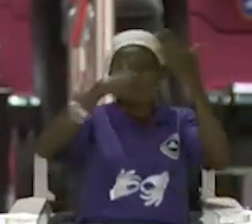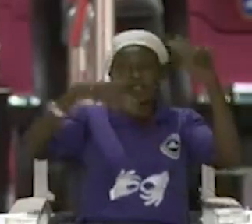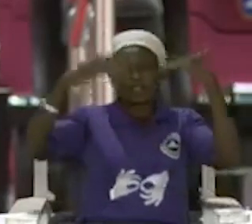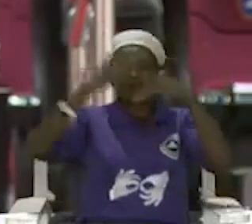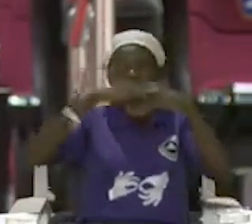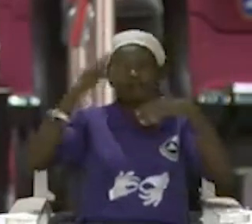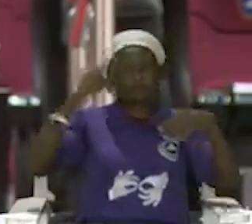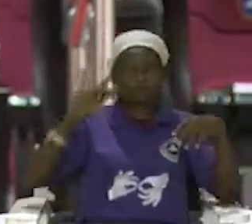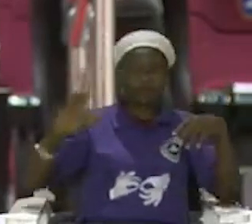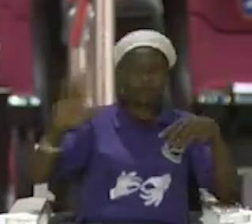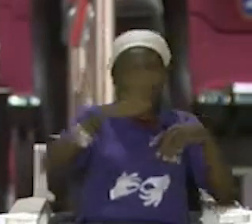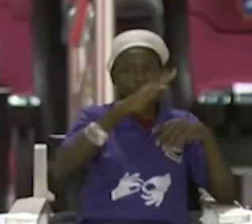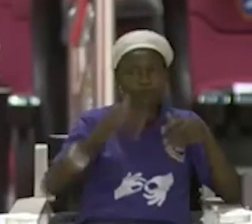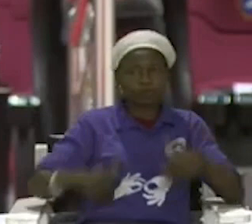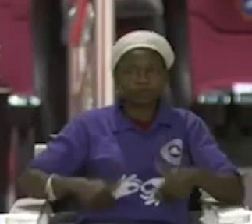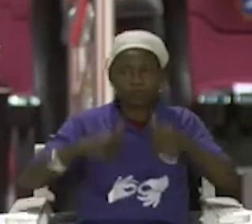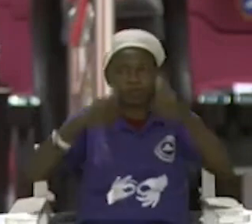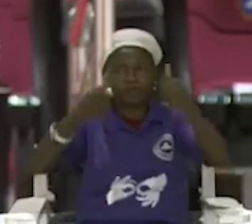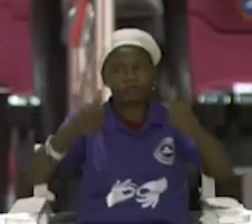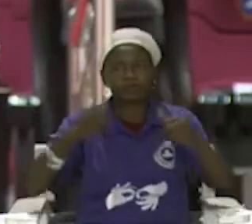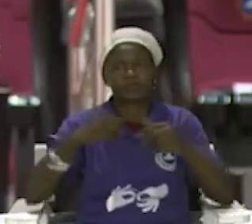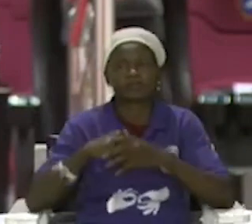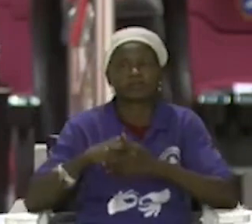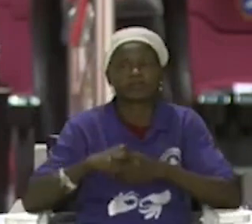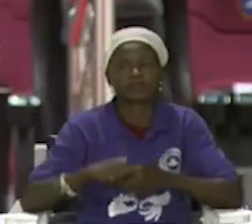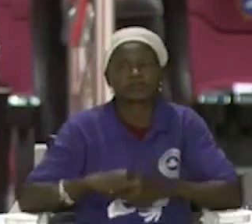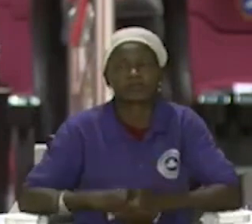for your promotion.